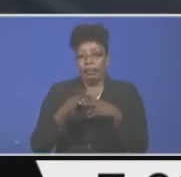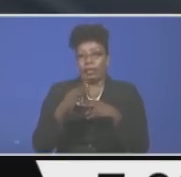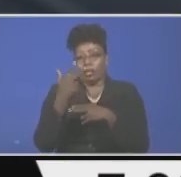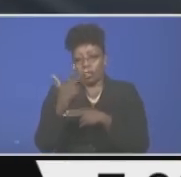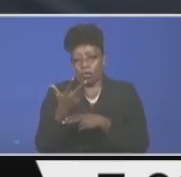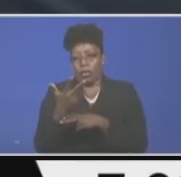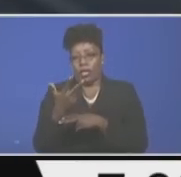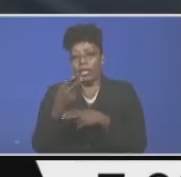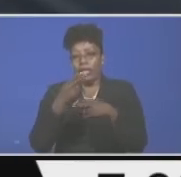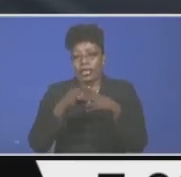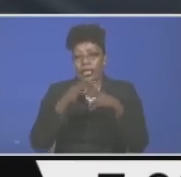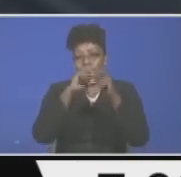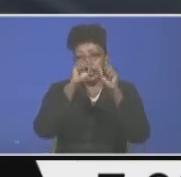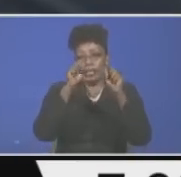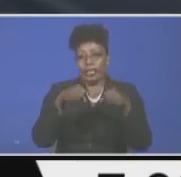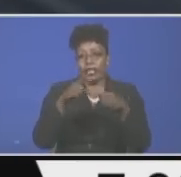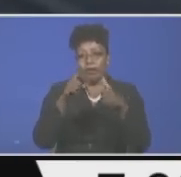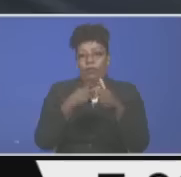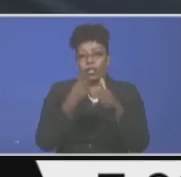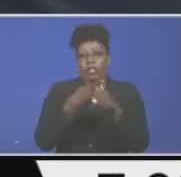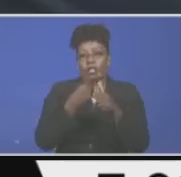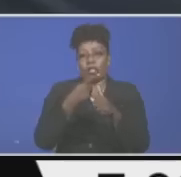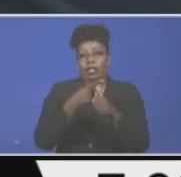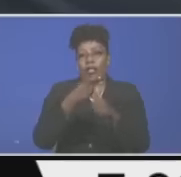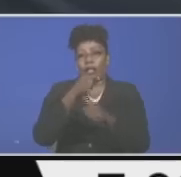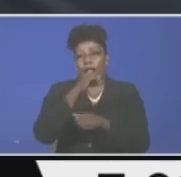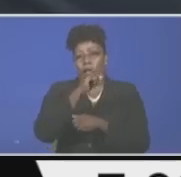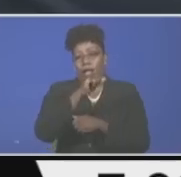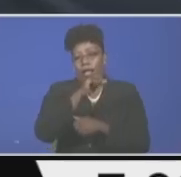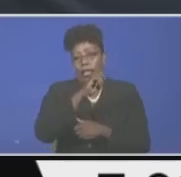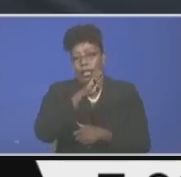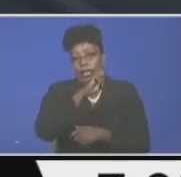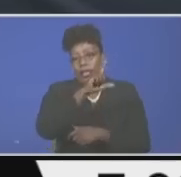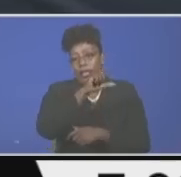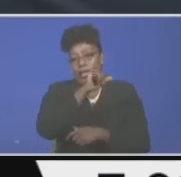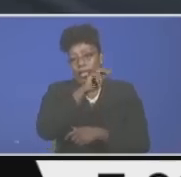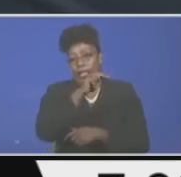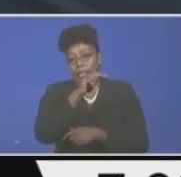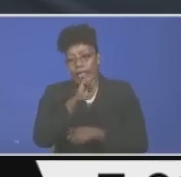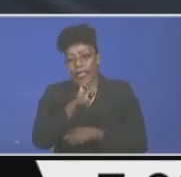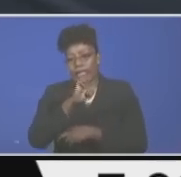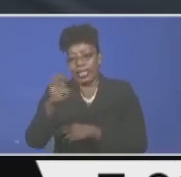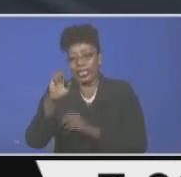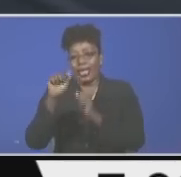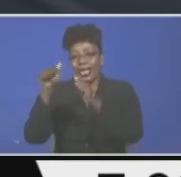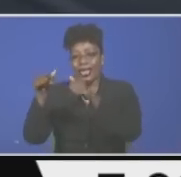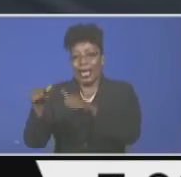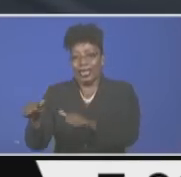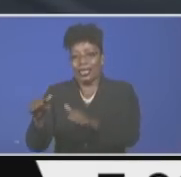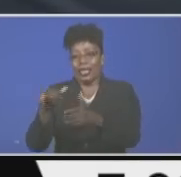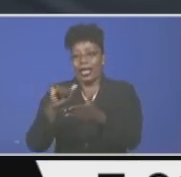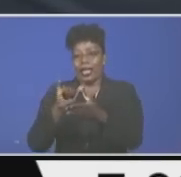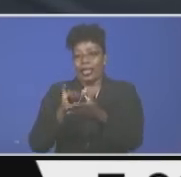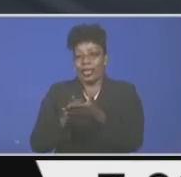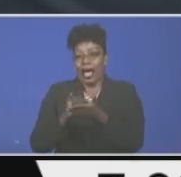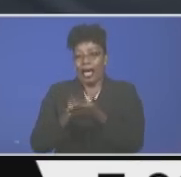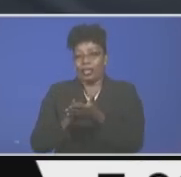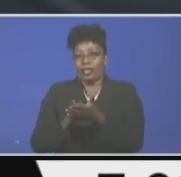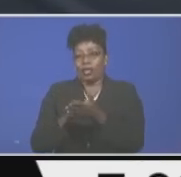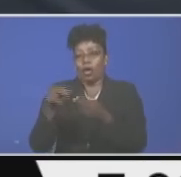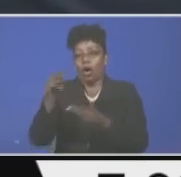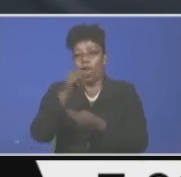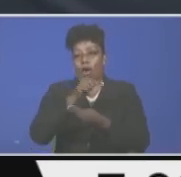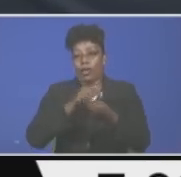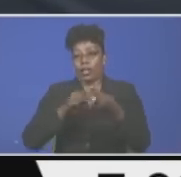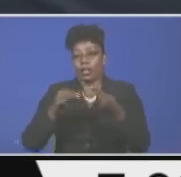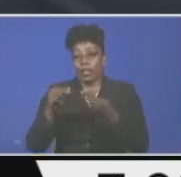three name systems. The first one would be Helene, which is in the far eastern Atlantic. That particular hurricane we